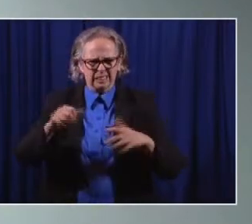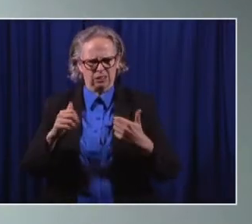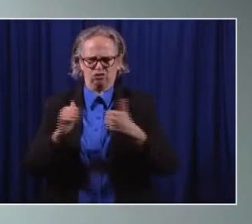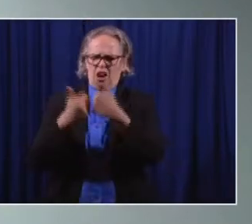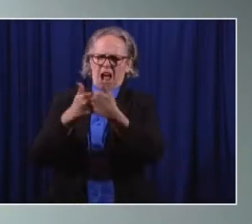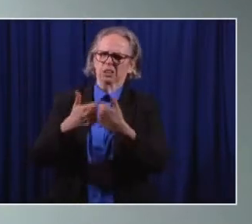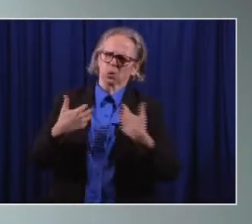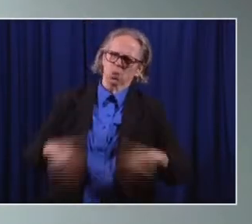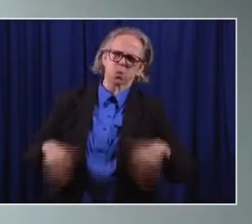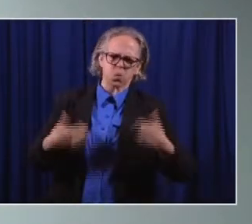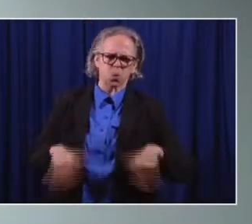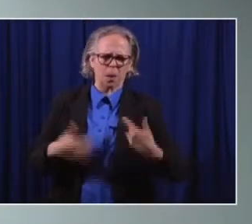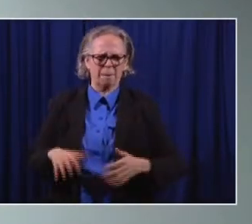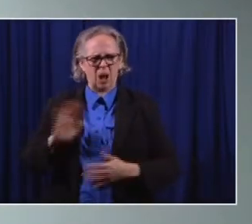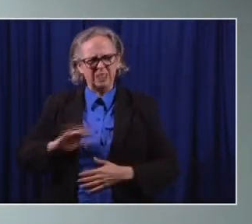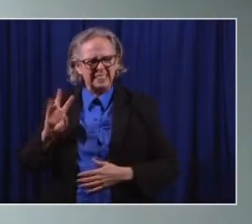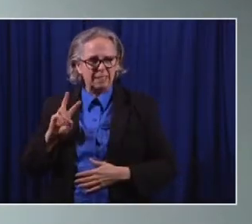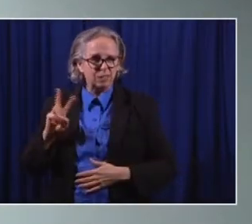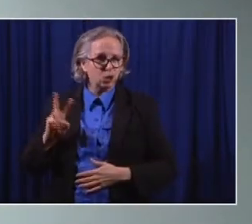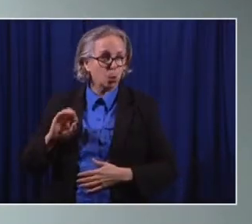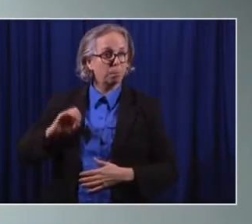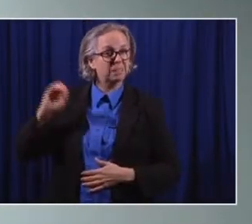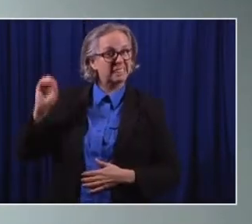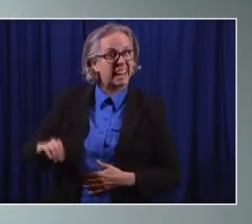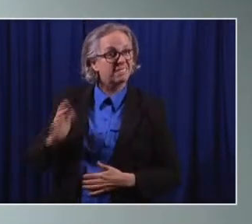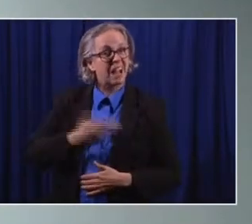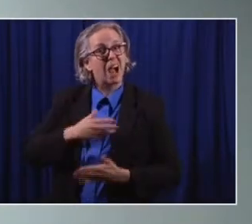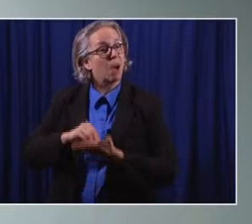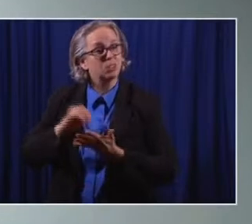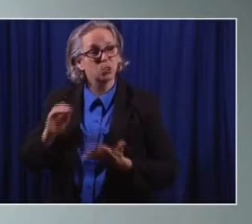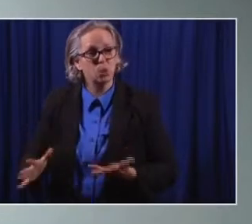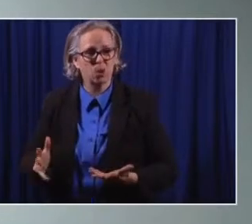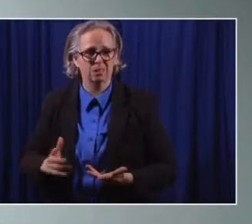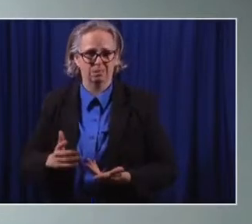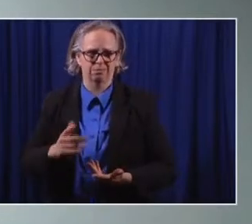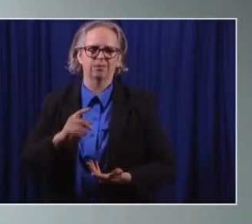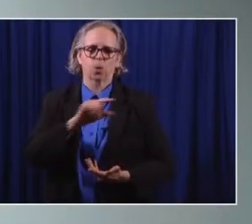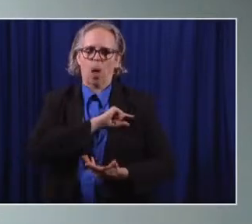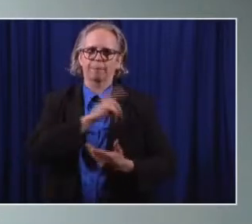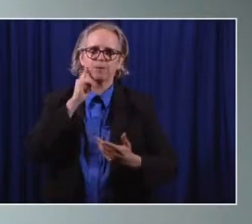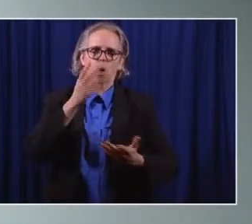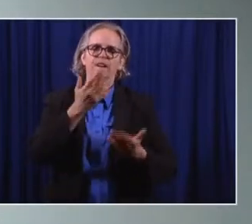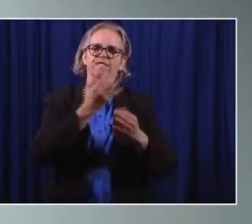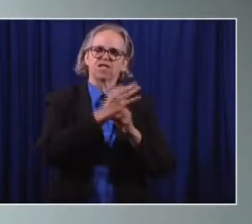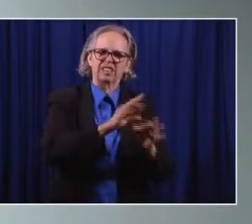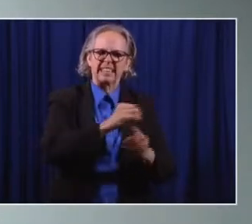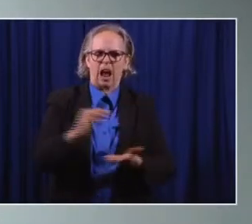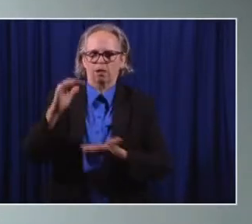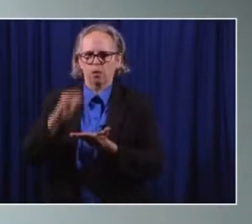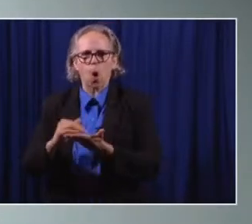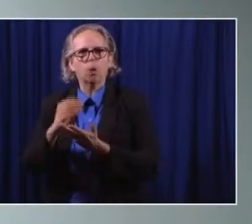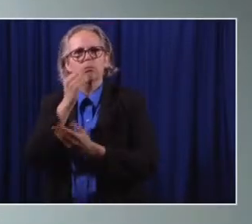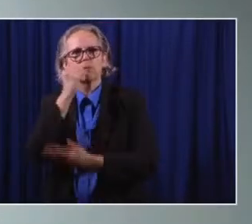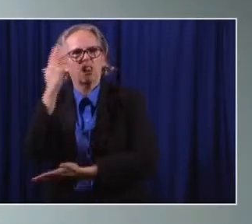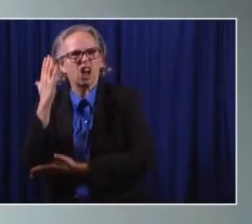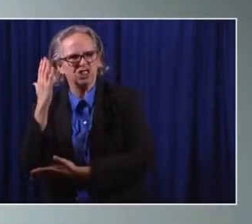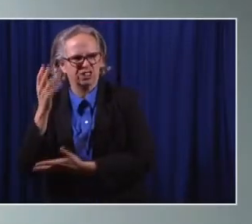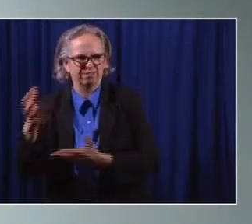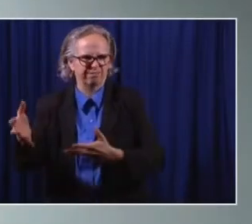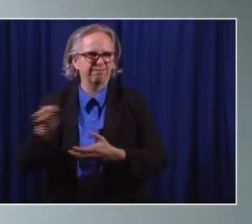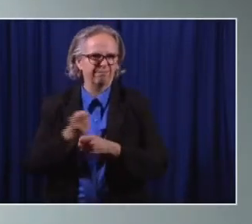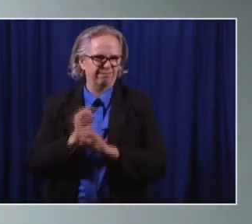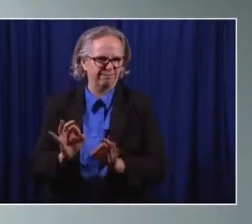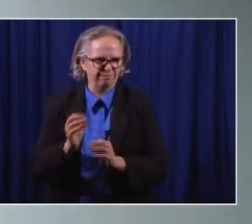reduced. We have about 20% students who are on special needs. But we love it. We love taking care